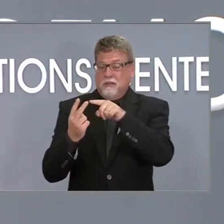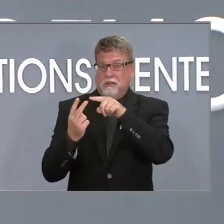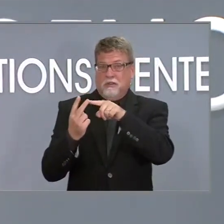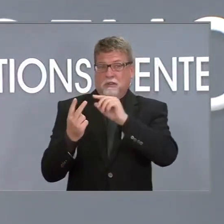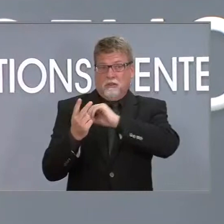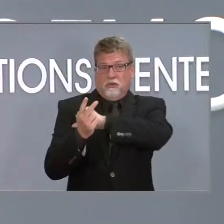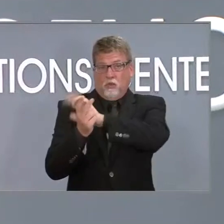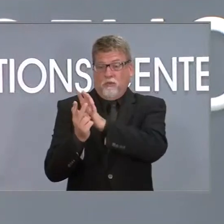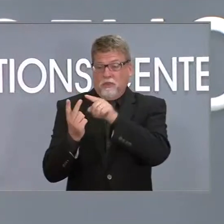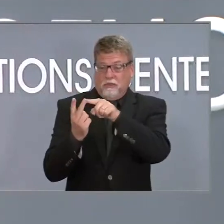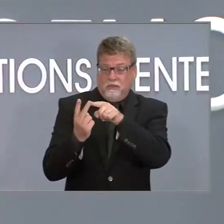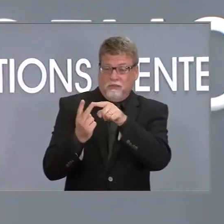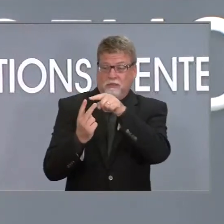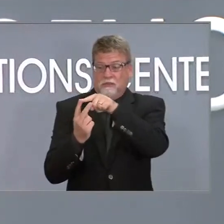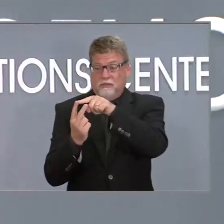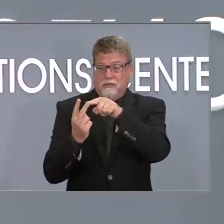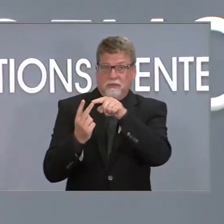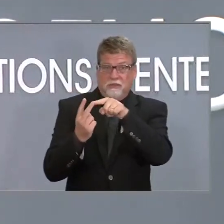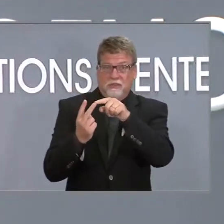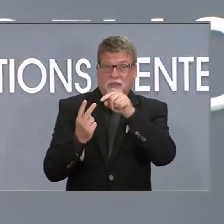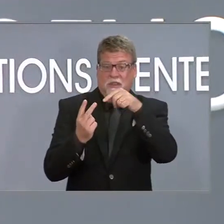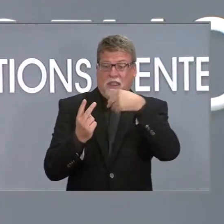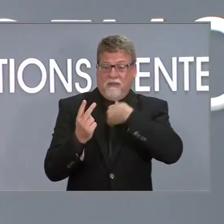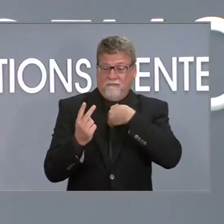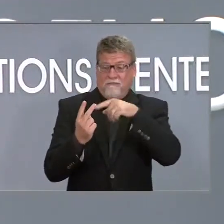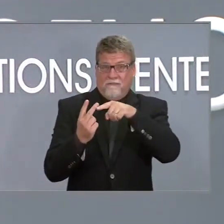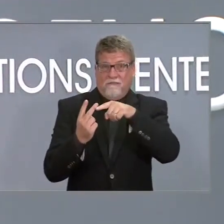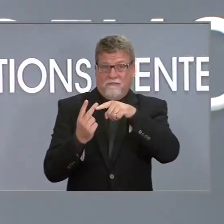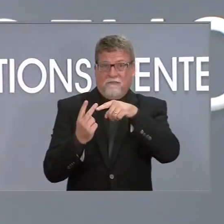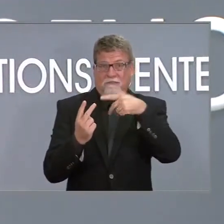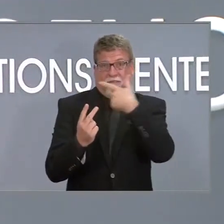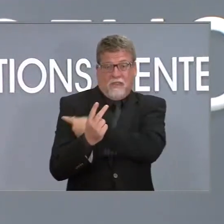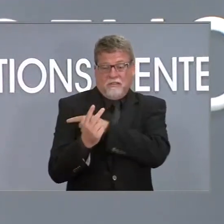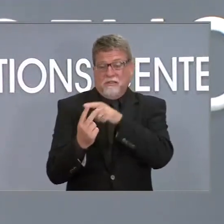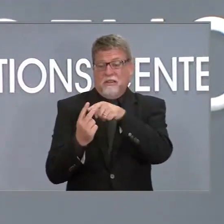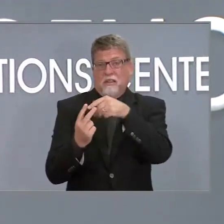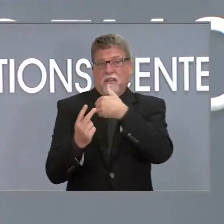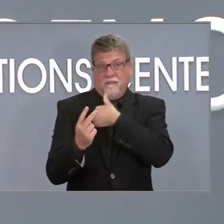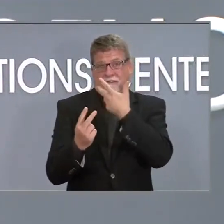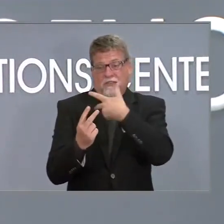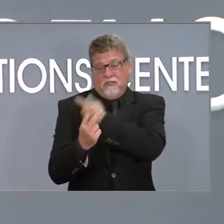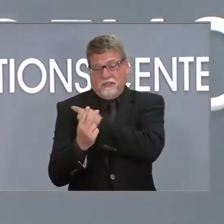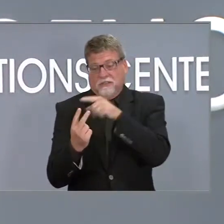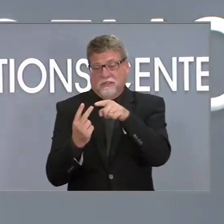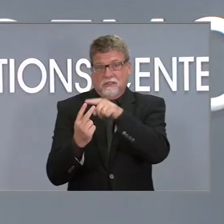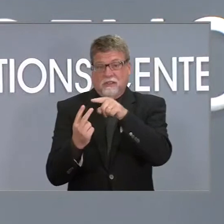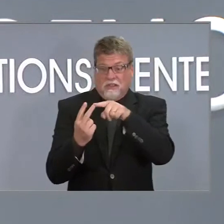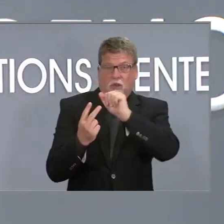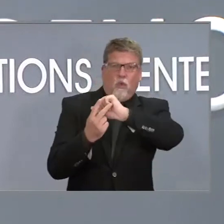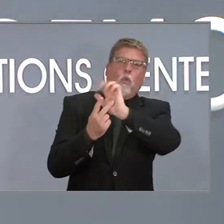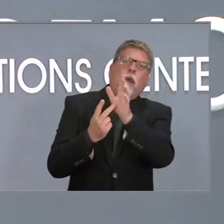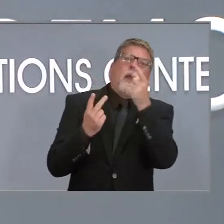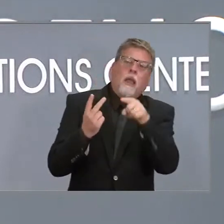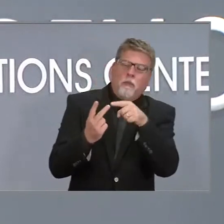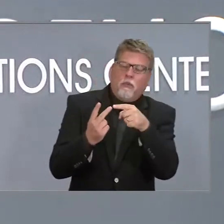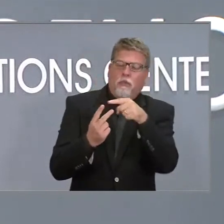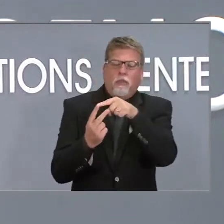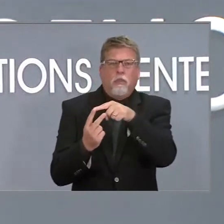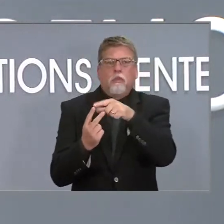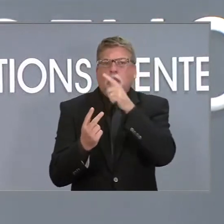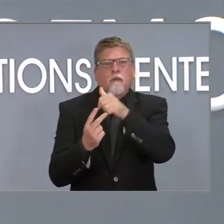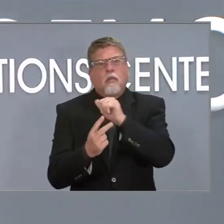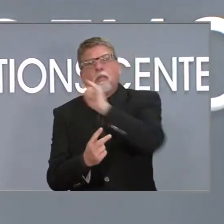both wearing masks, then you don't have to quarantine and be out of school. And all our goal is to keep kids in the classroom and learning. And so our